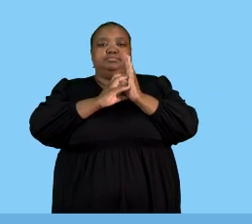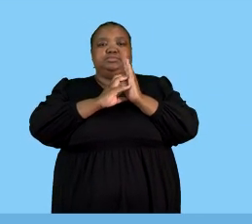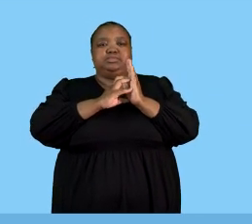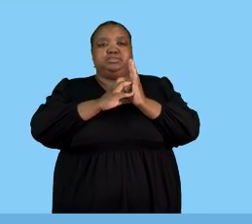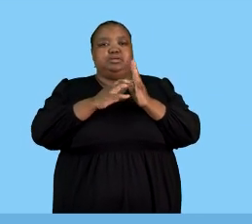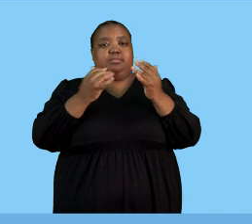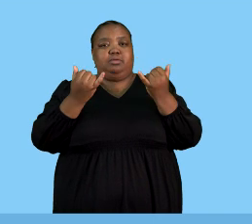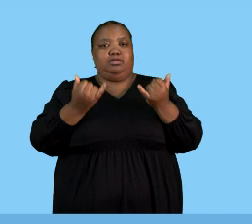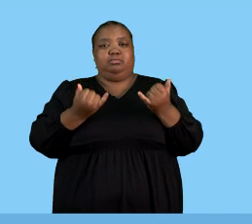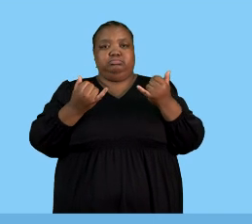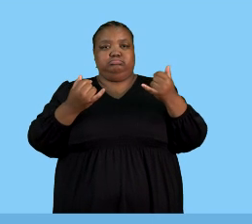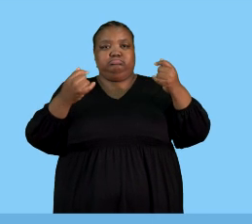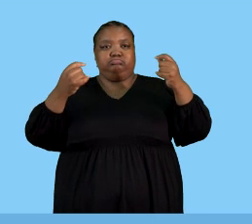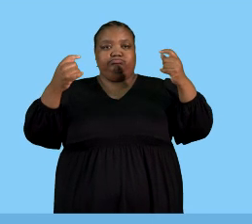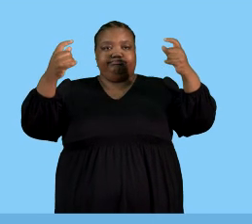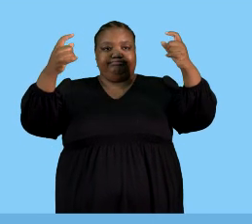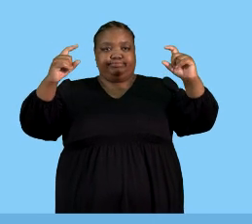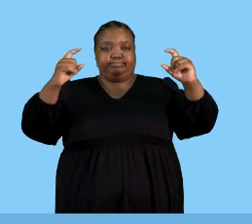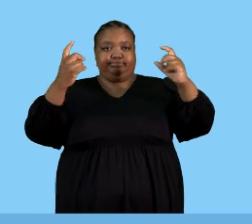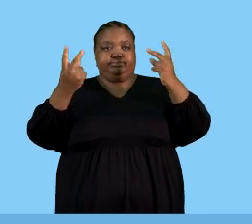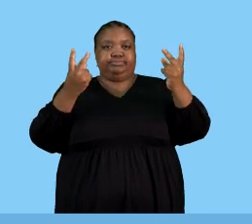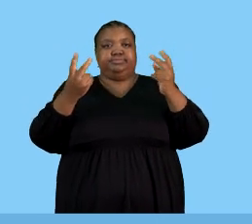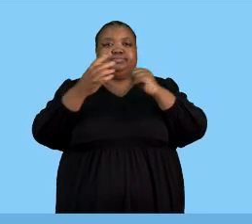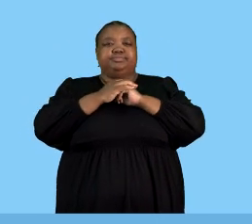if you were to look at this,